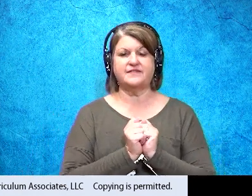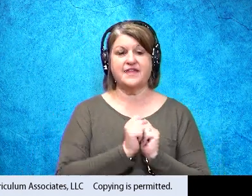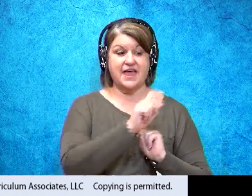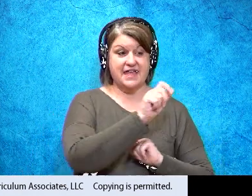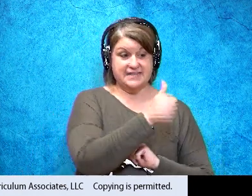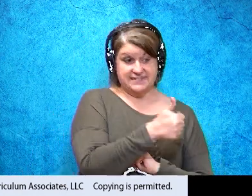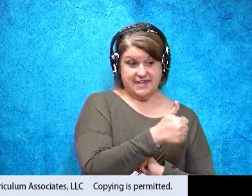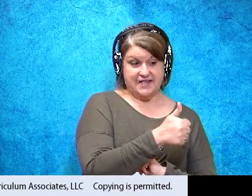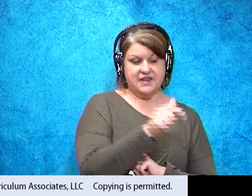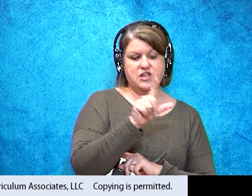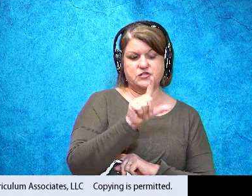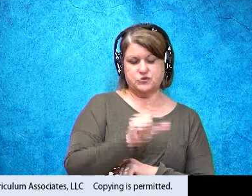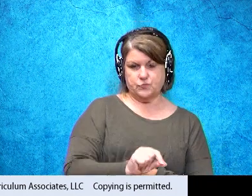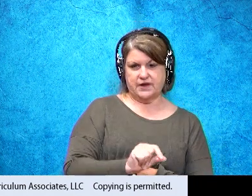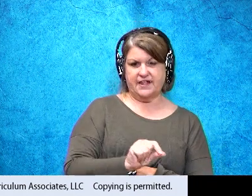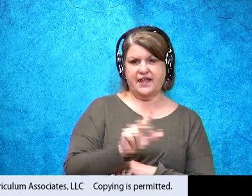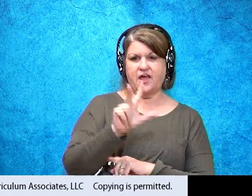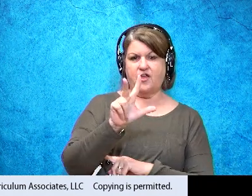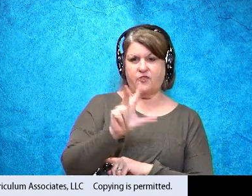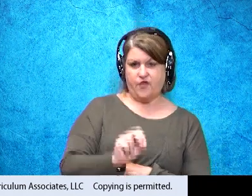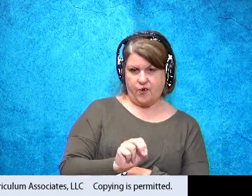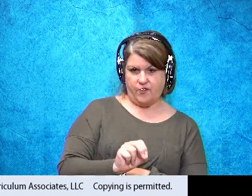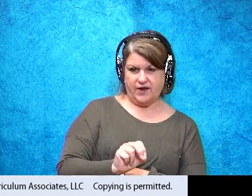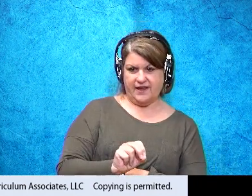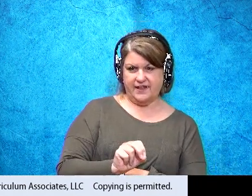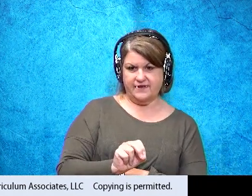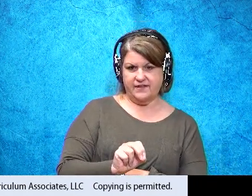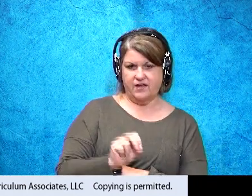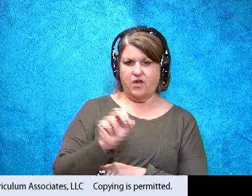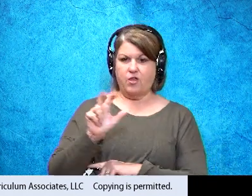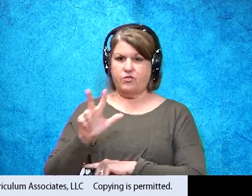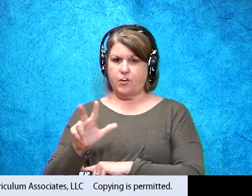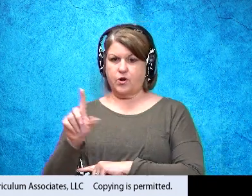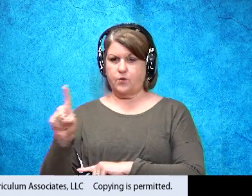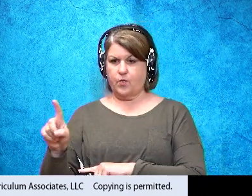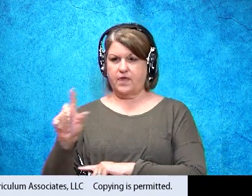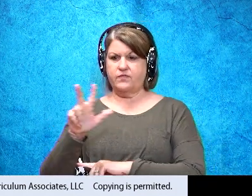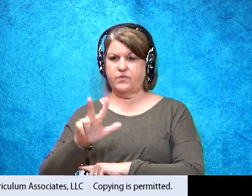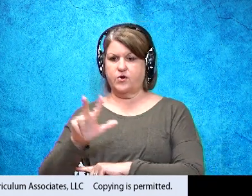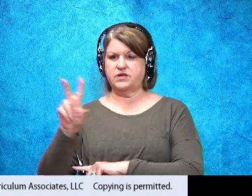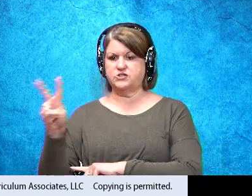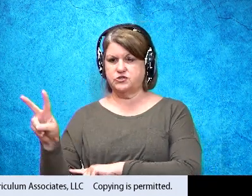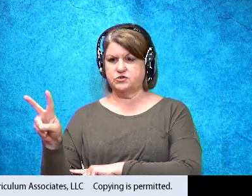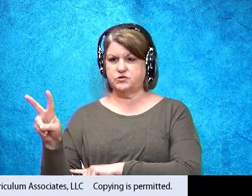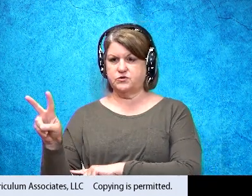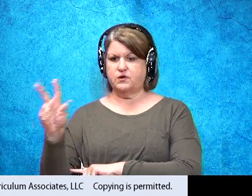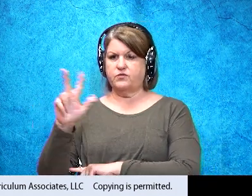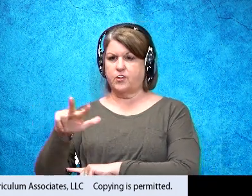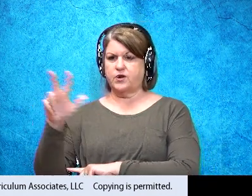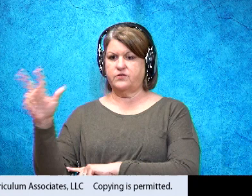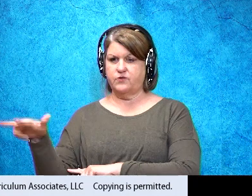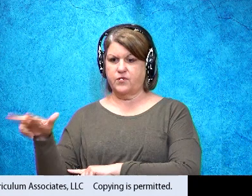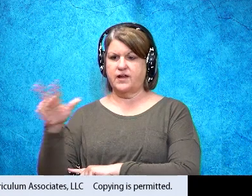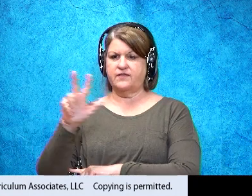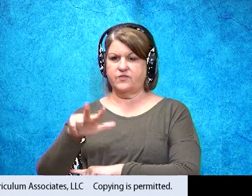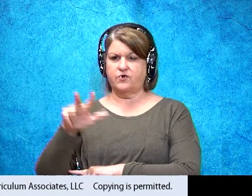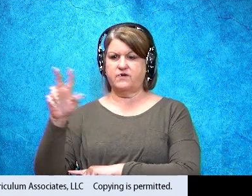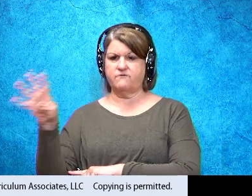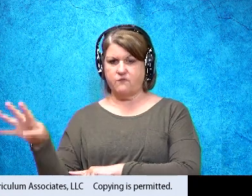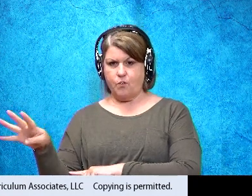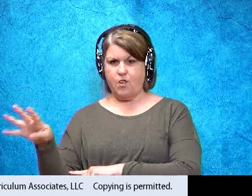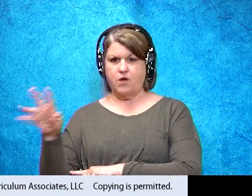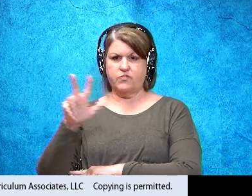10, 20, 30, 31, 32, 33,